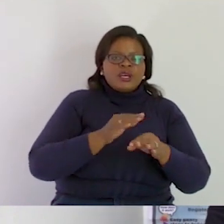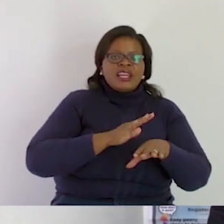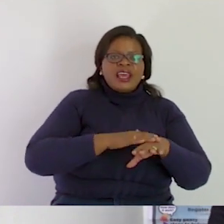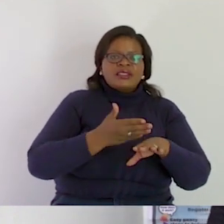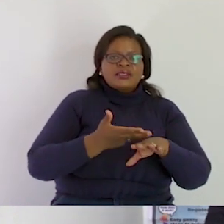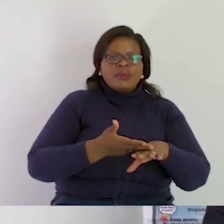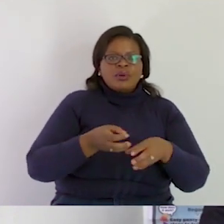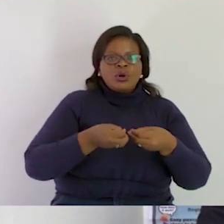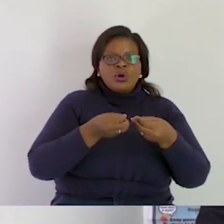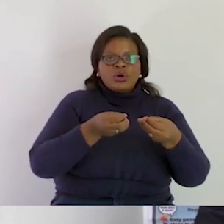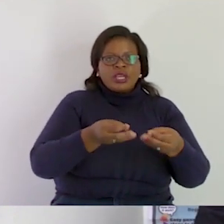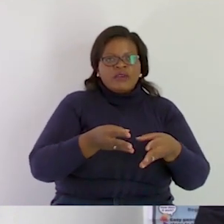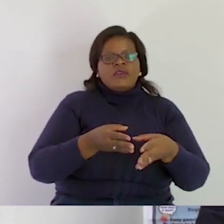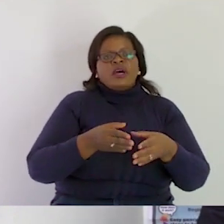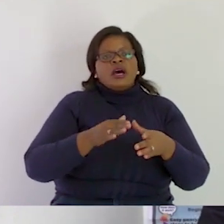also explained